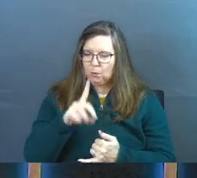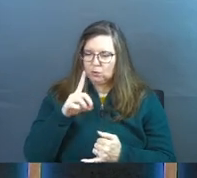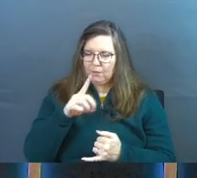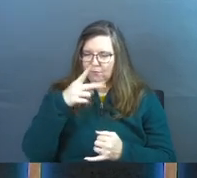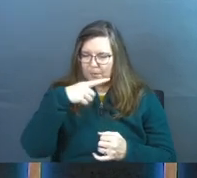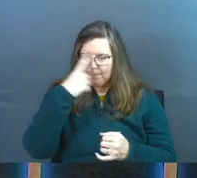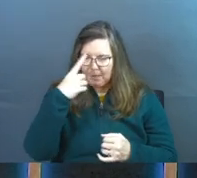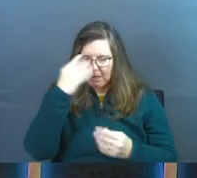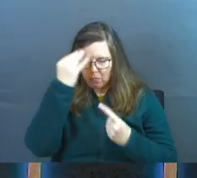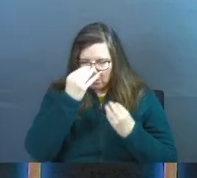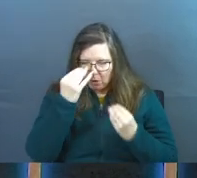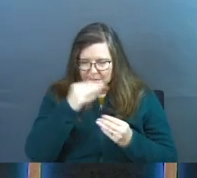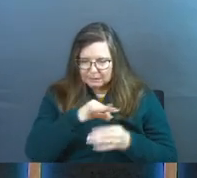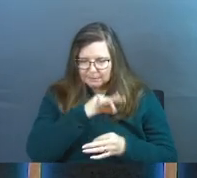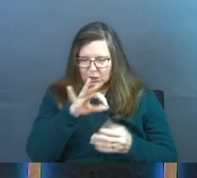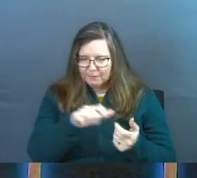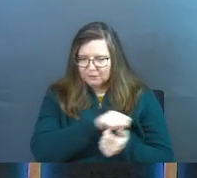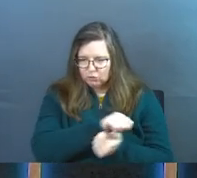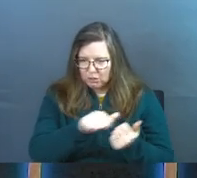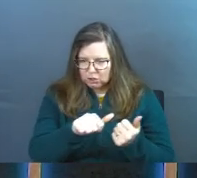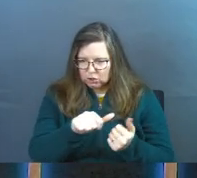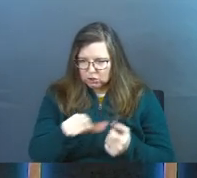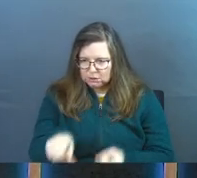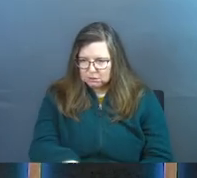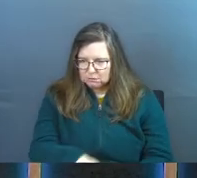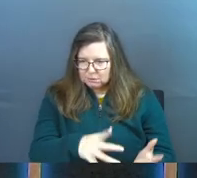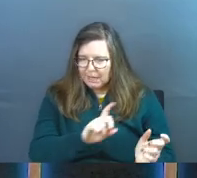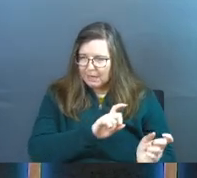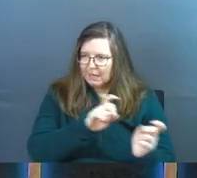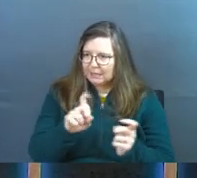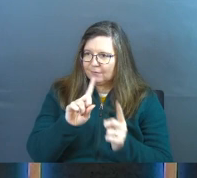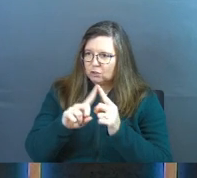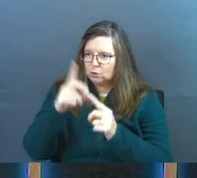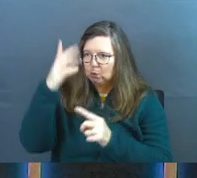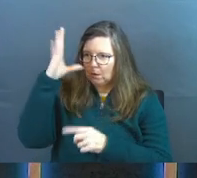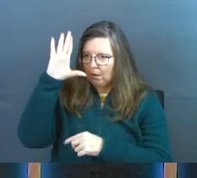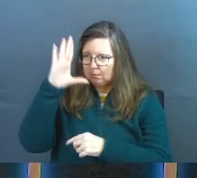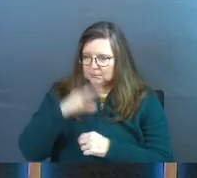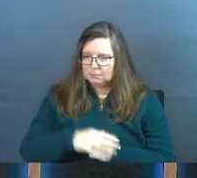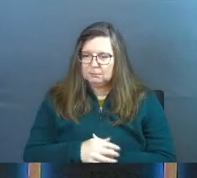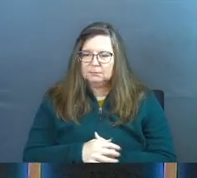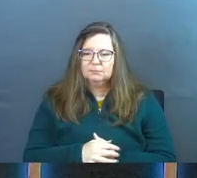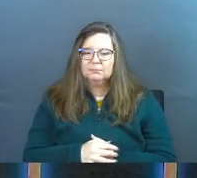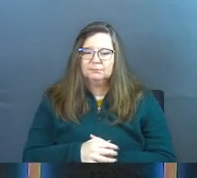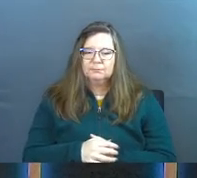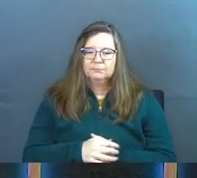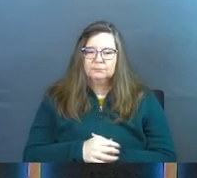from the black thoughts and the spirit of destruction, and I give it to God.